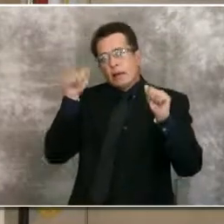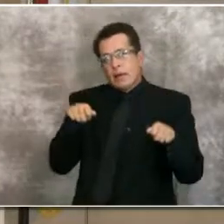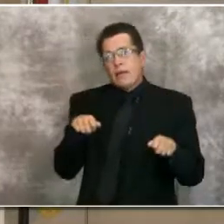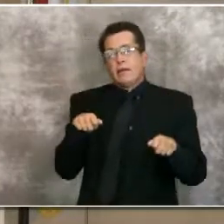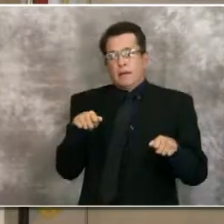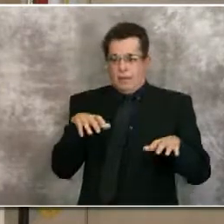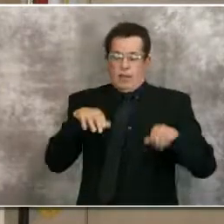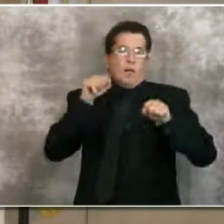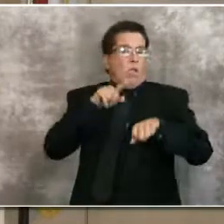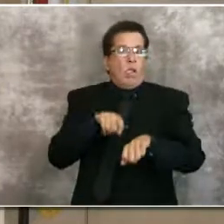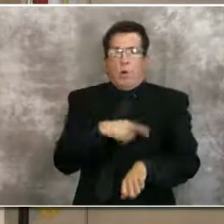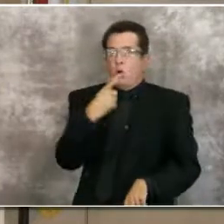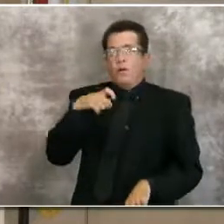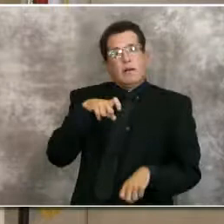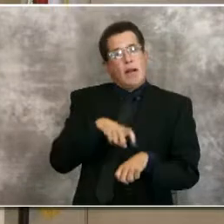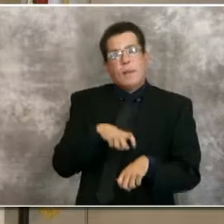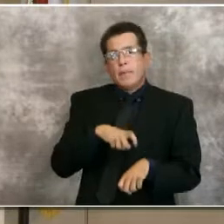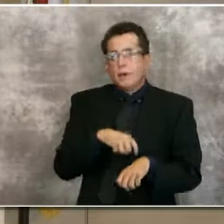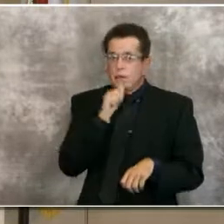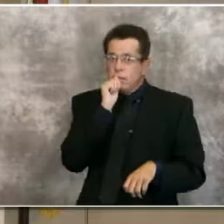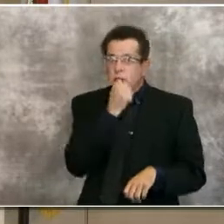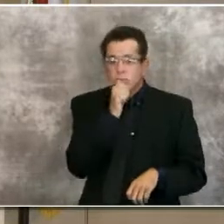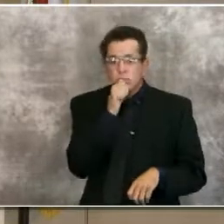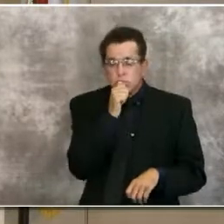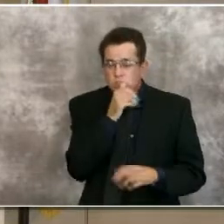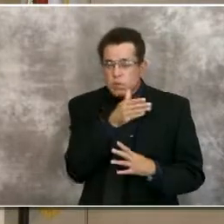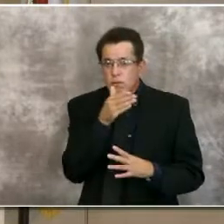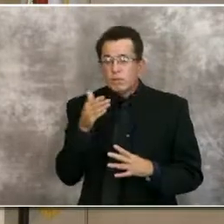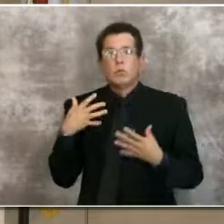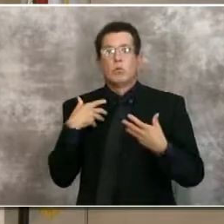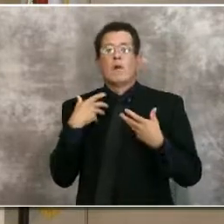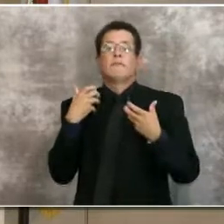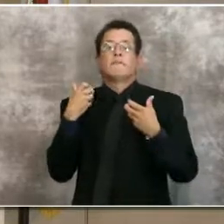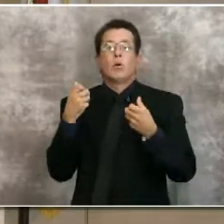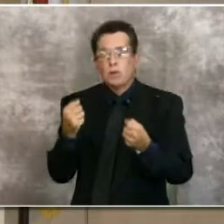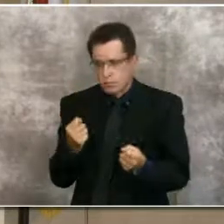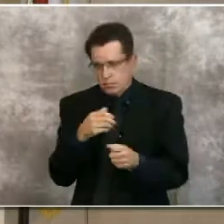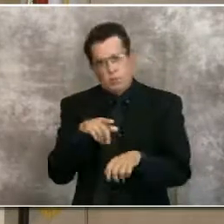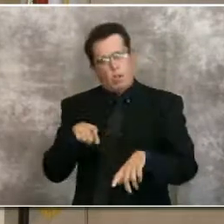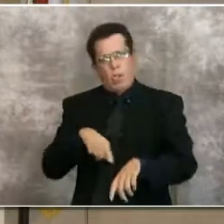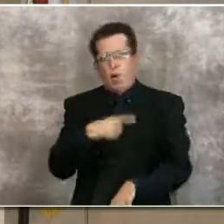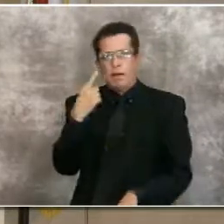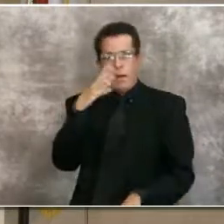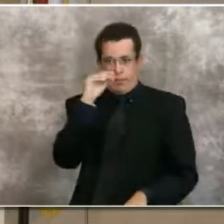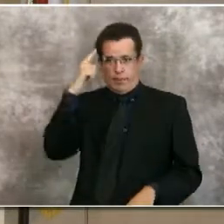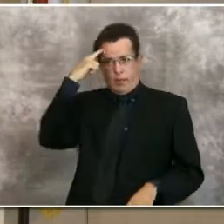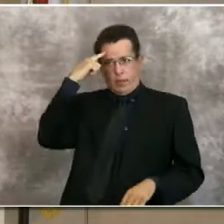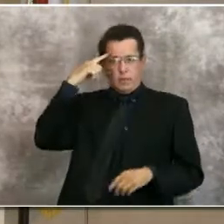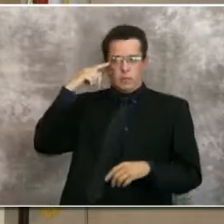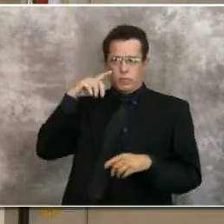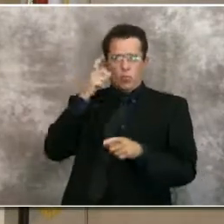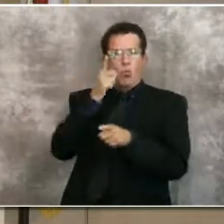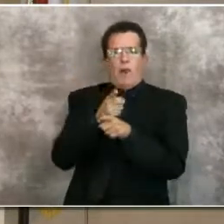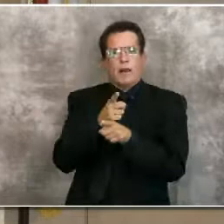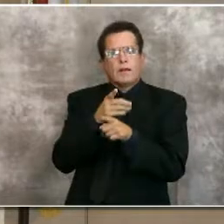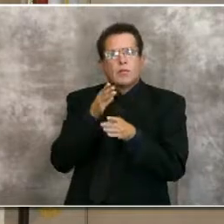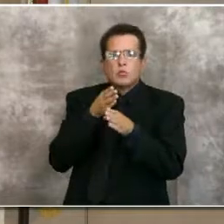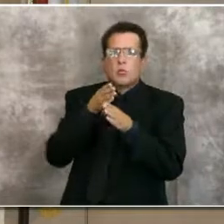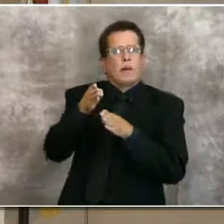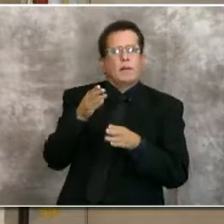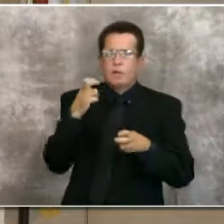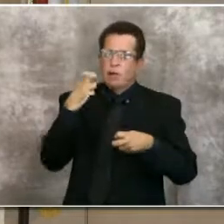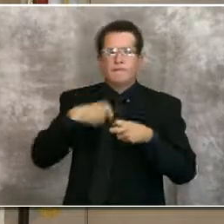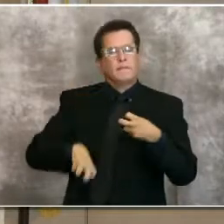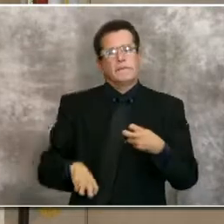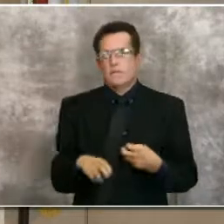People take a long time to return to work, to get their strength back, to even to think properly, because it does affect your ability to think and